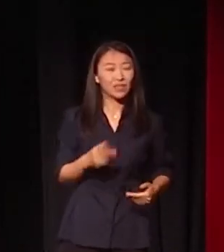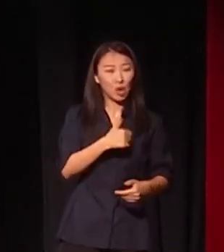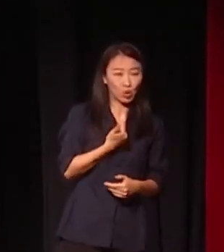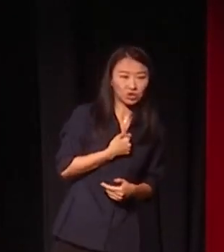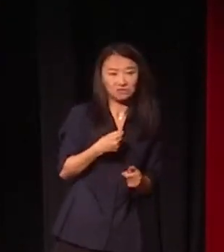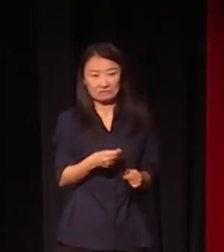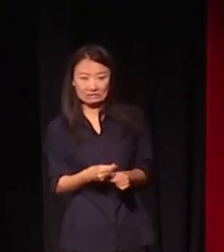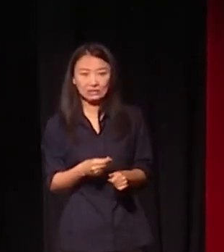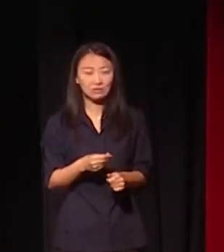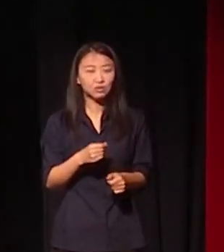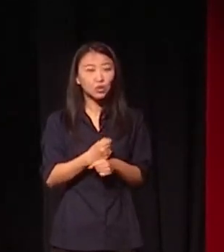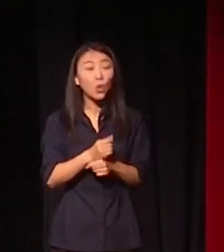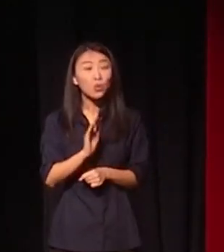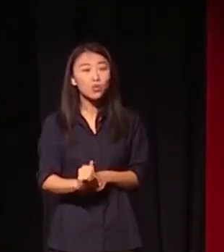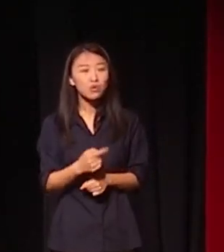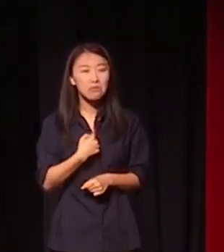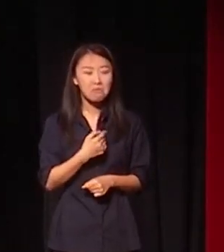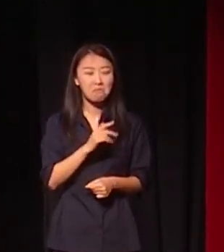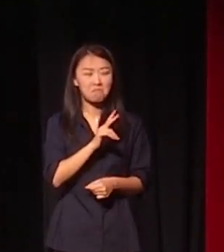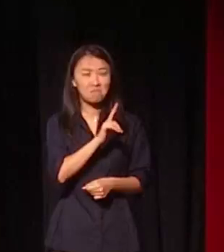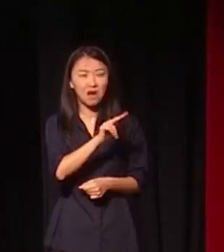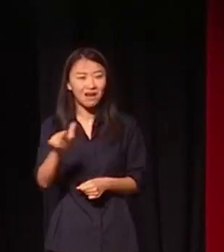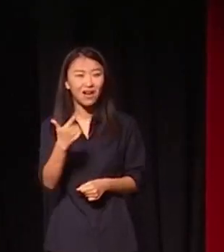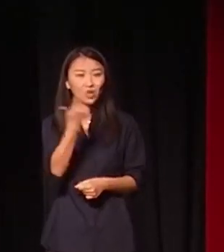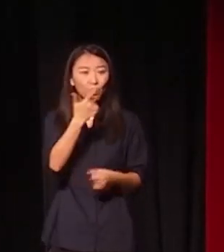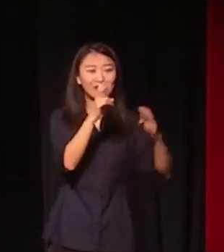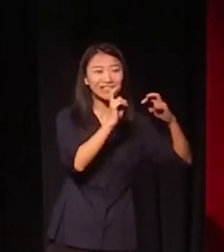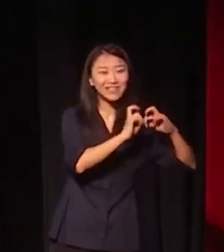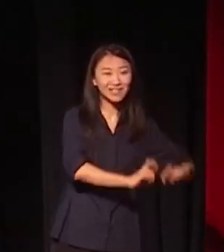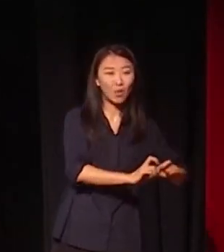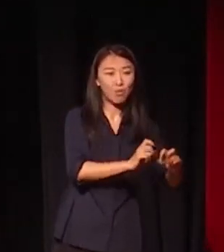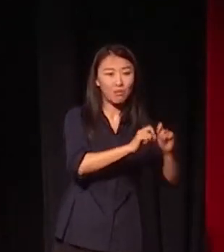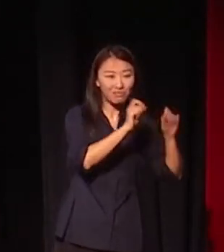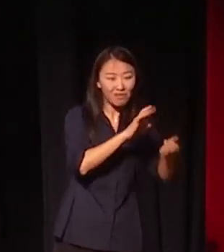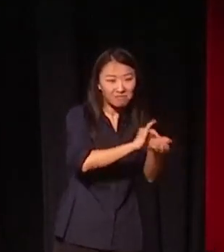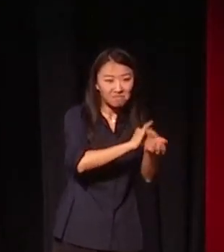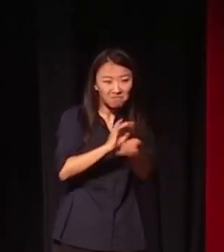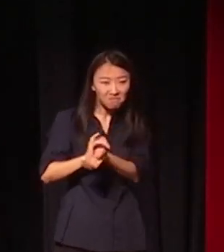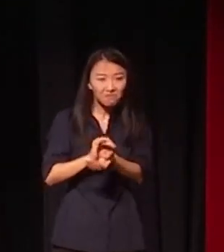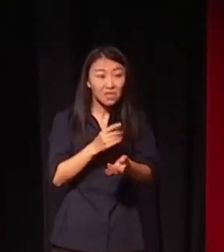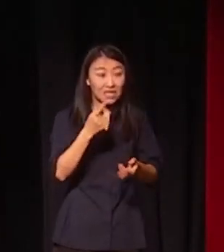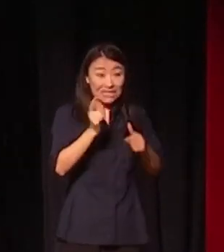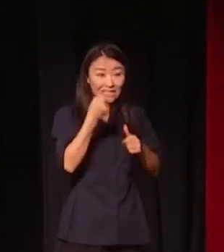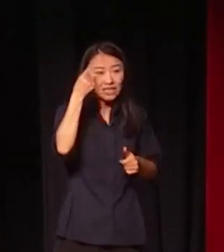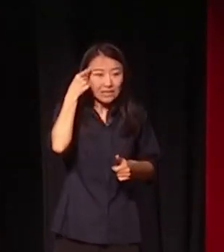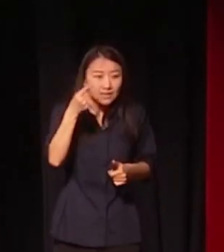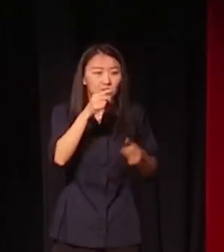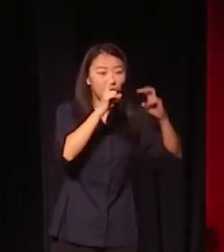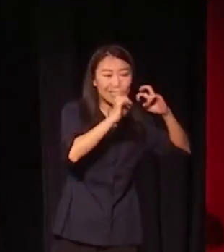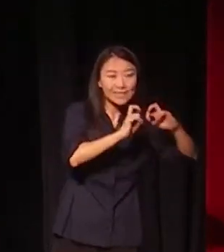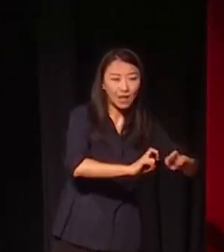time. But I do find that a lot of the questions that I have about research, that I would like to investigate through research,